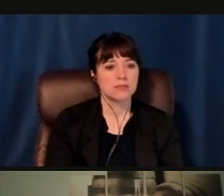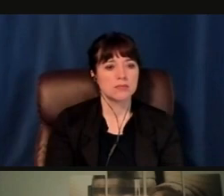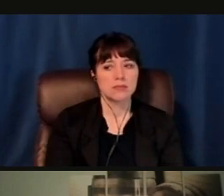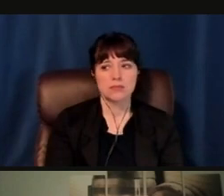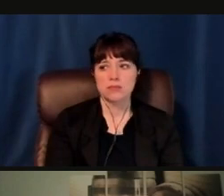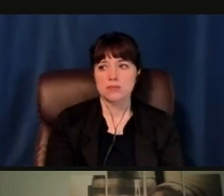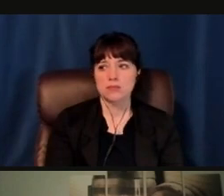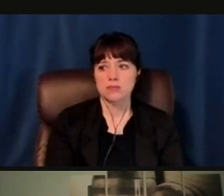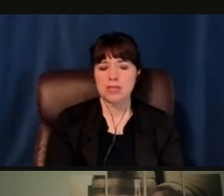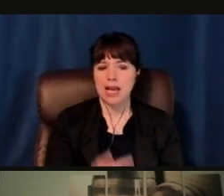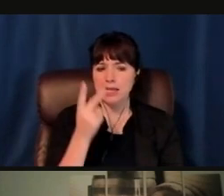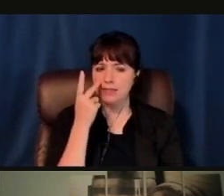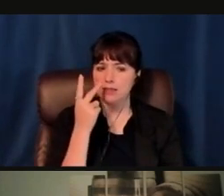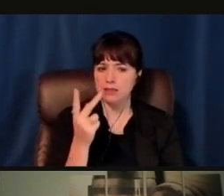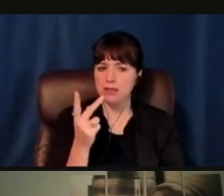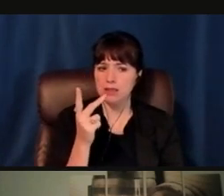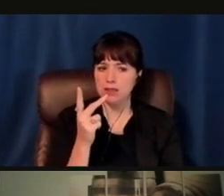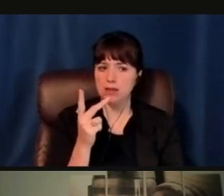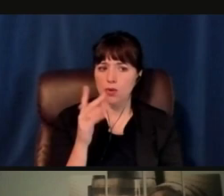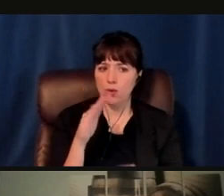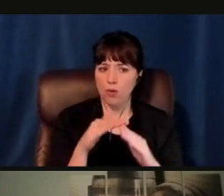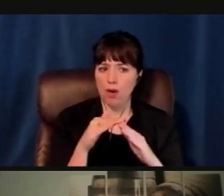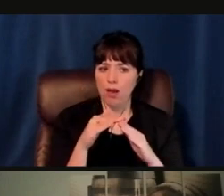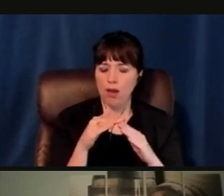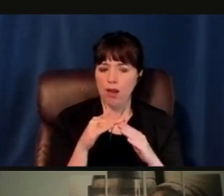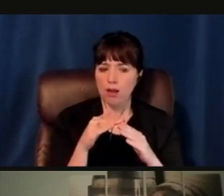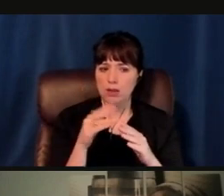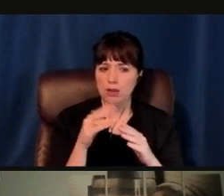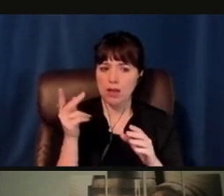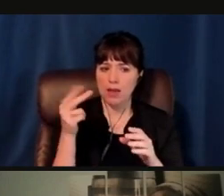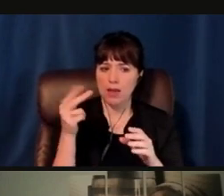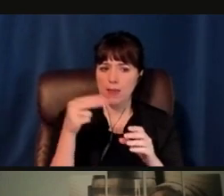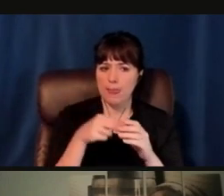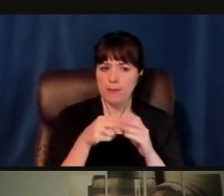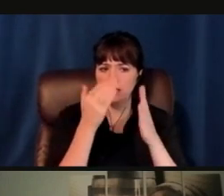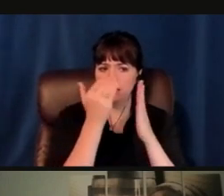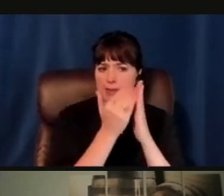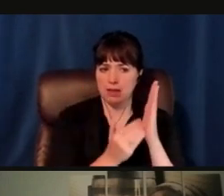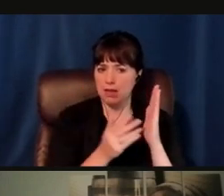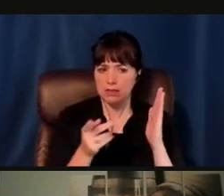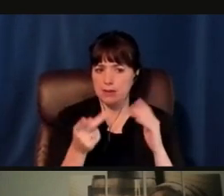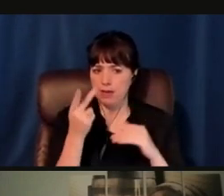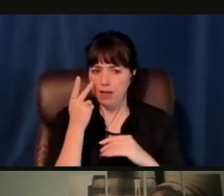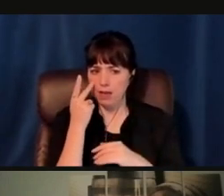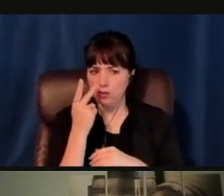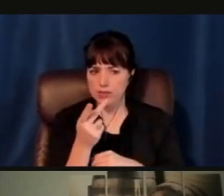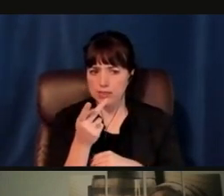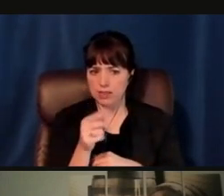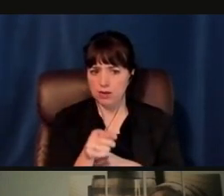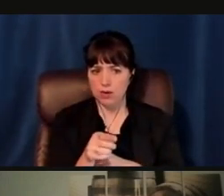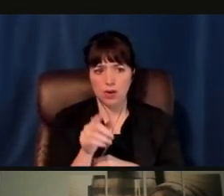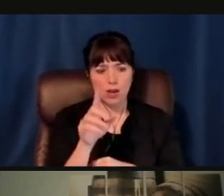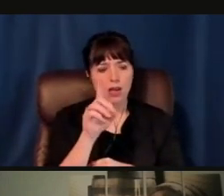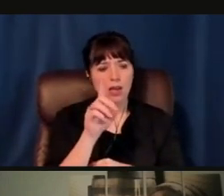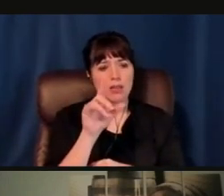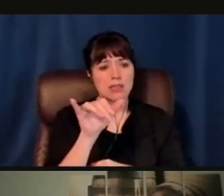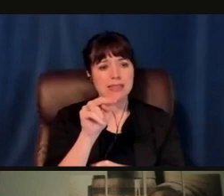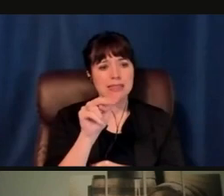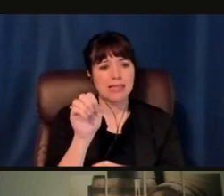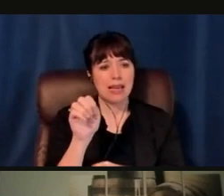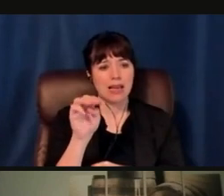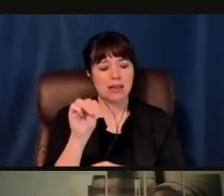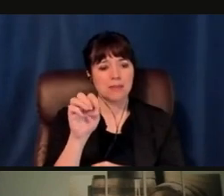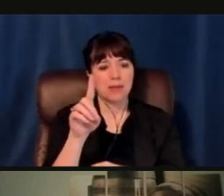I see her on the participant list, but so far I don't see her. Danae Medlock, are you here?